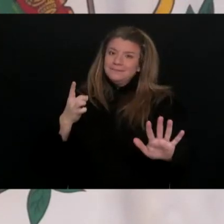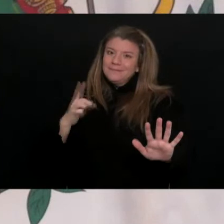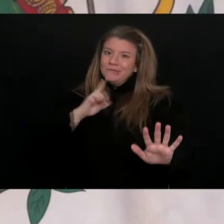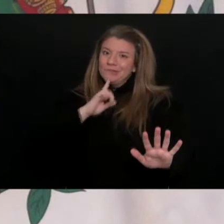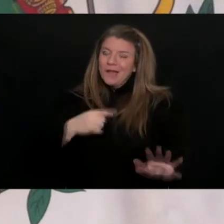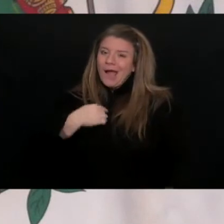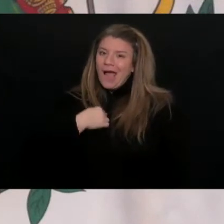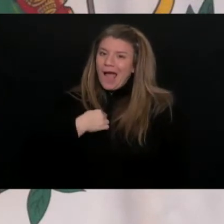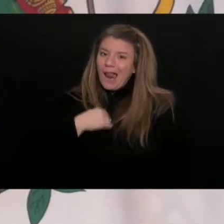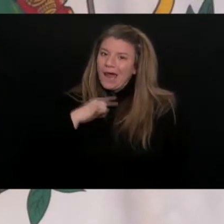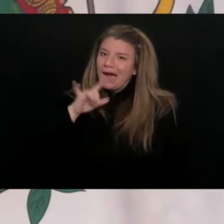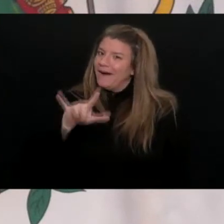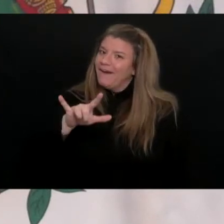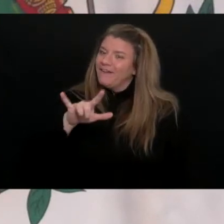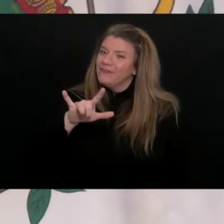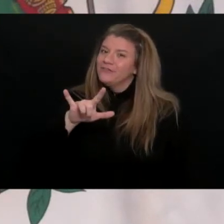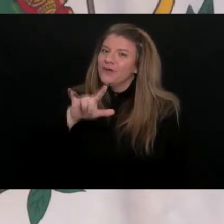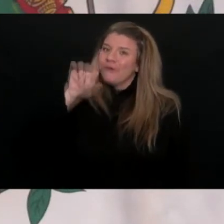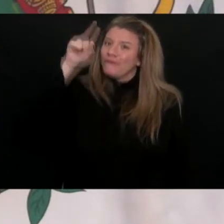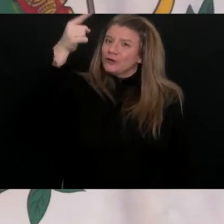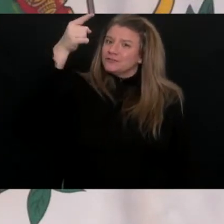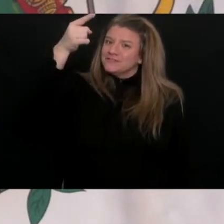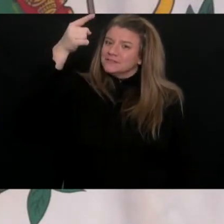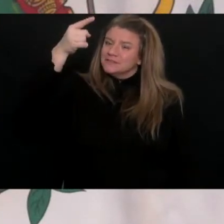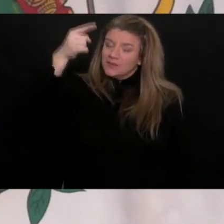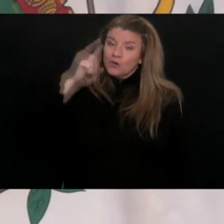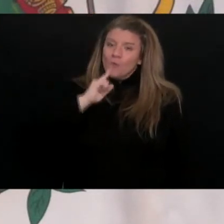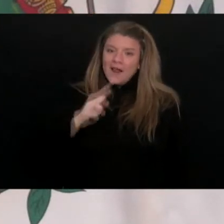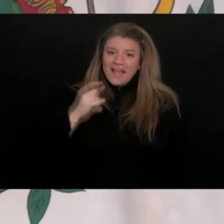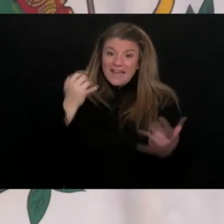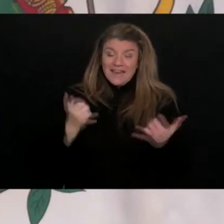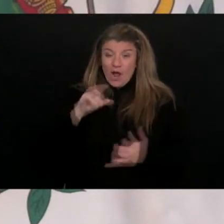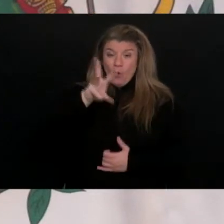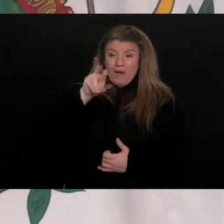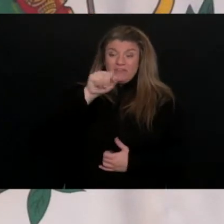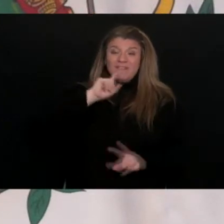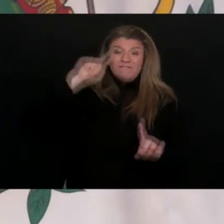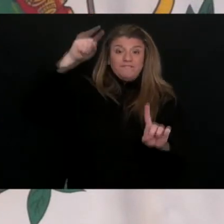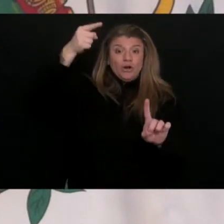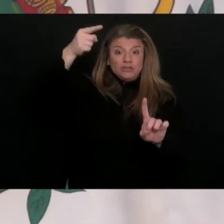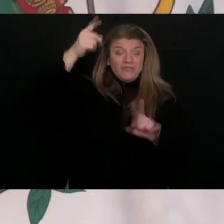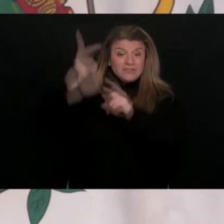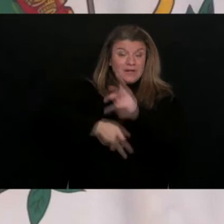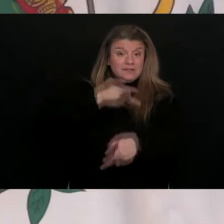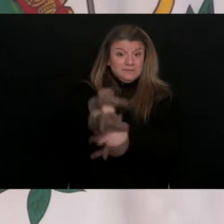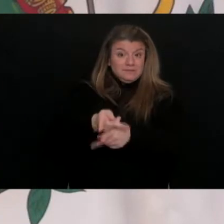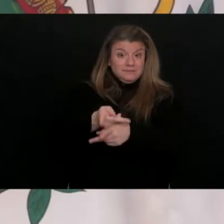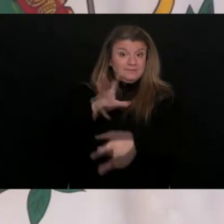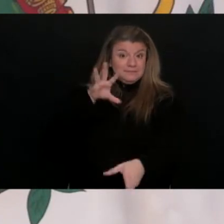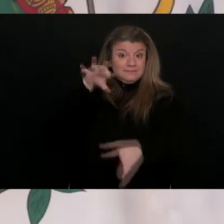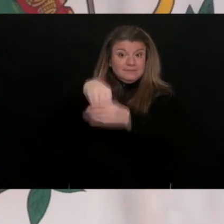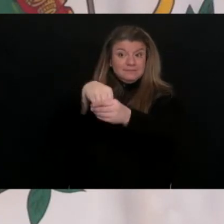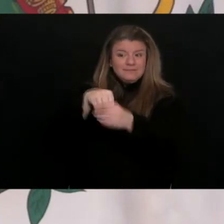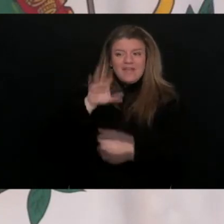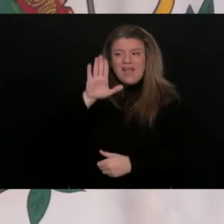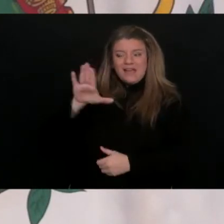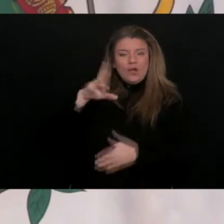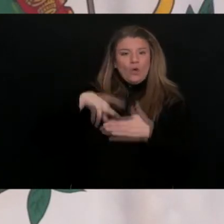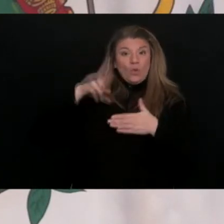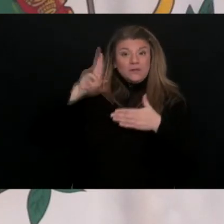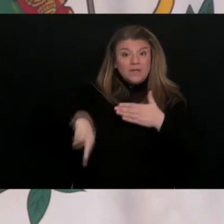when you're saying the first of its kind, and results from it will be absolutely